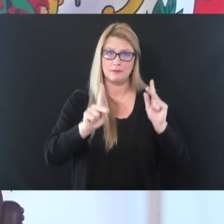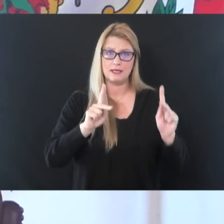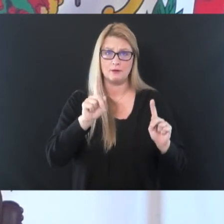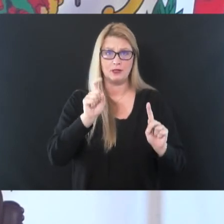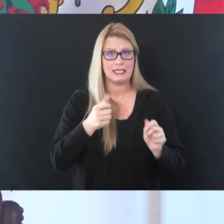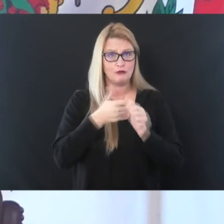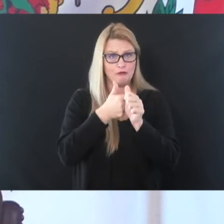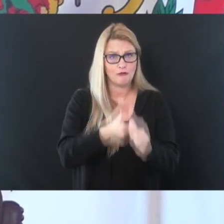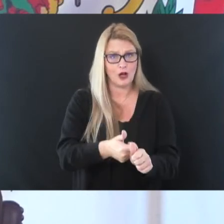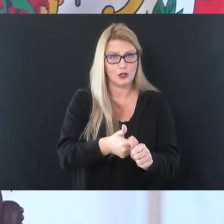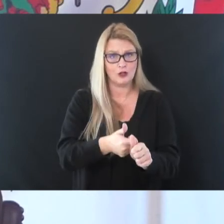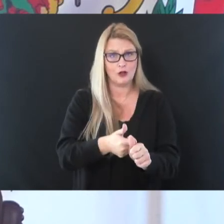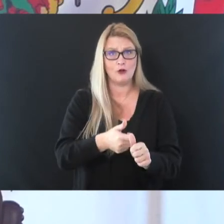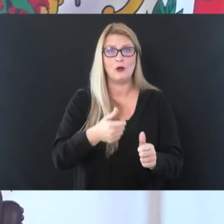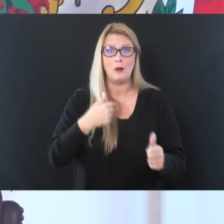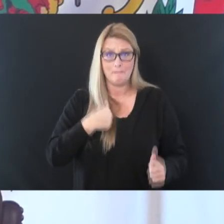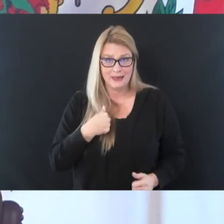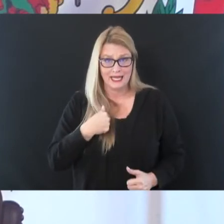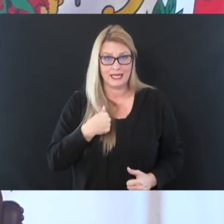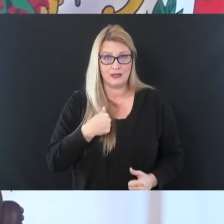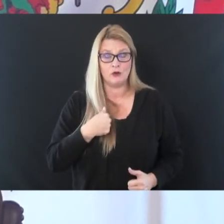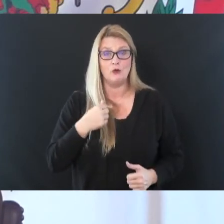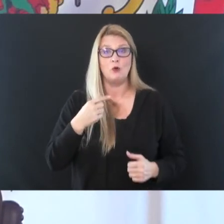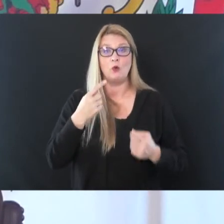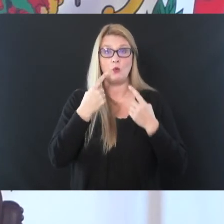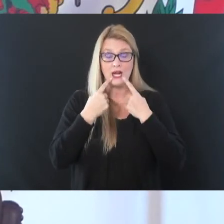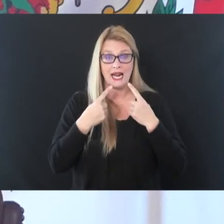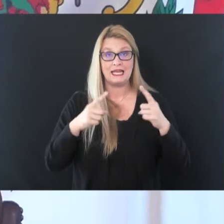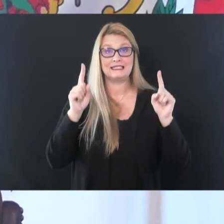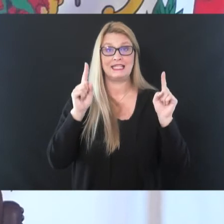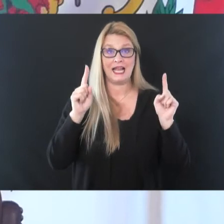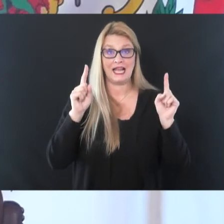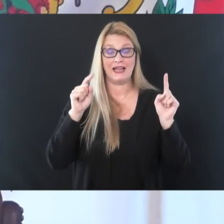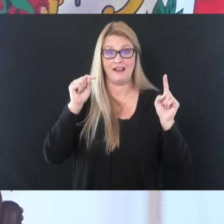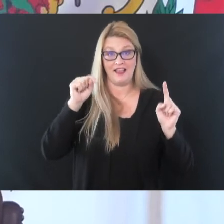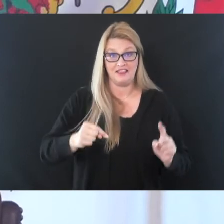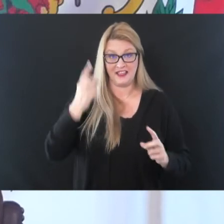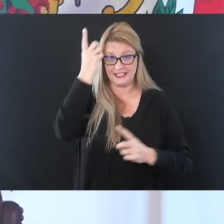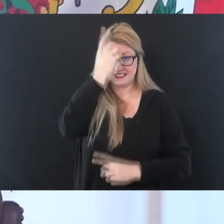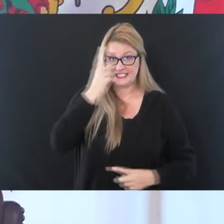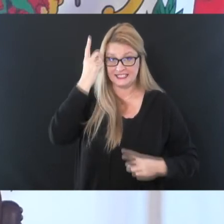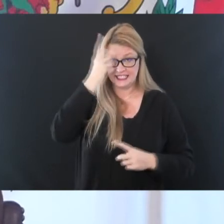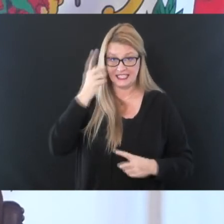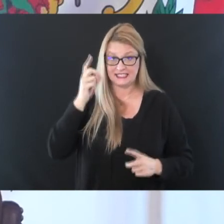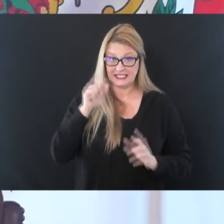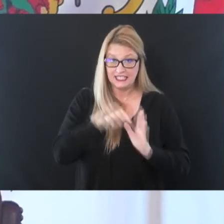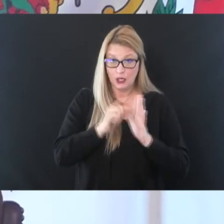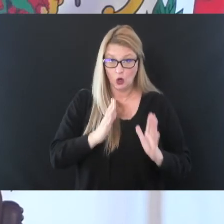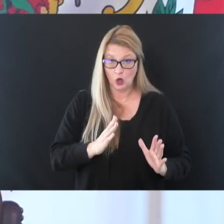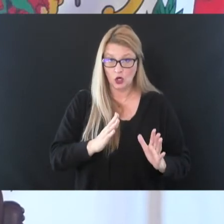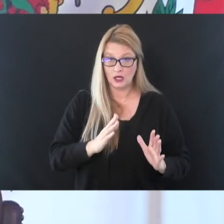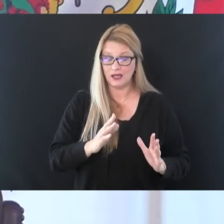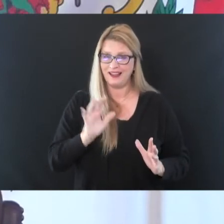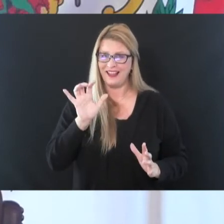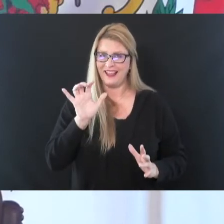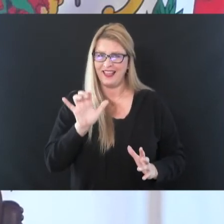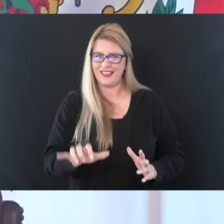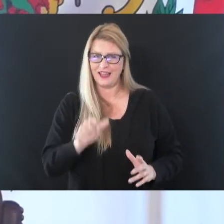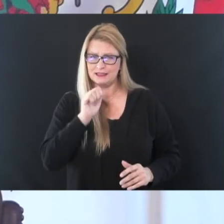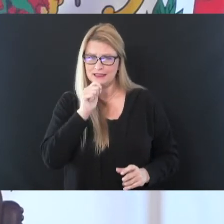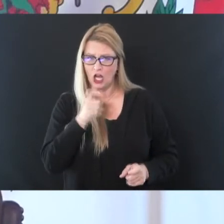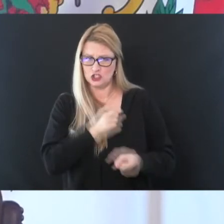listen really closely when I tell you this killer is not some hoax. Well, they didn't land